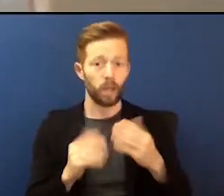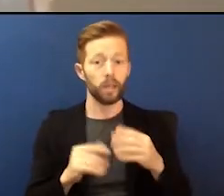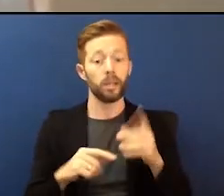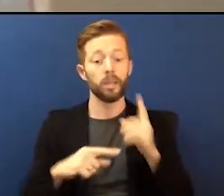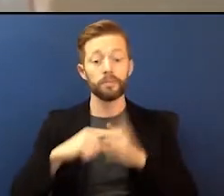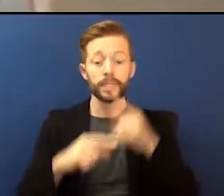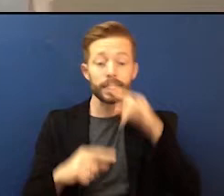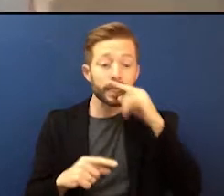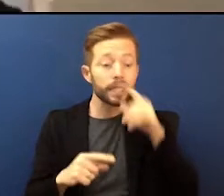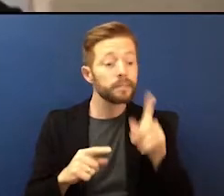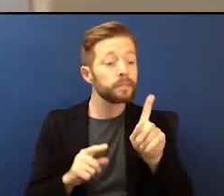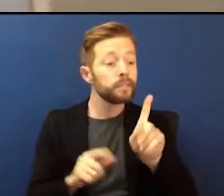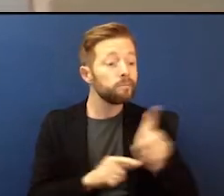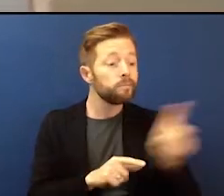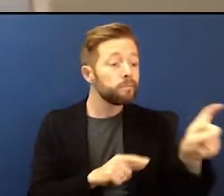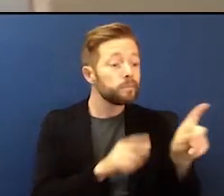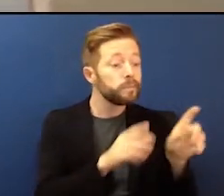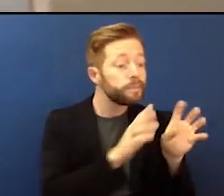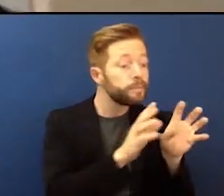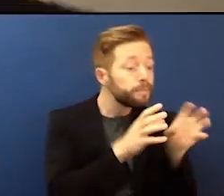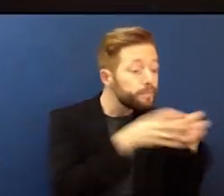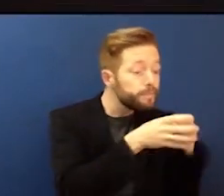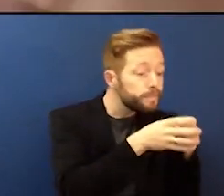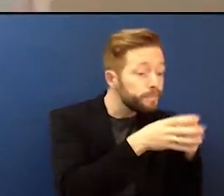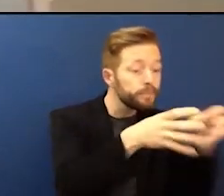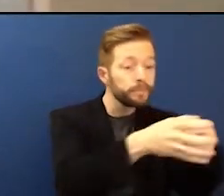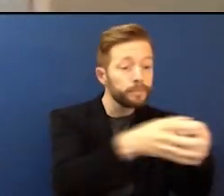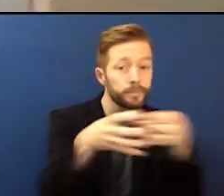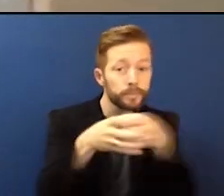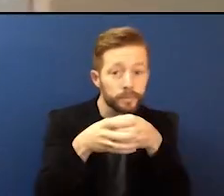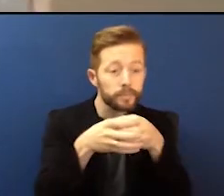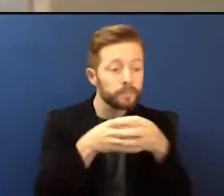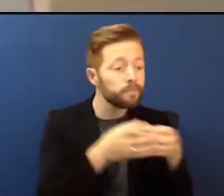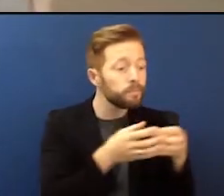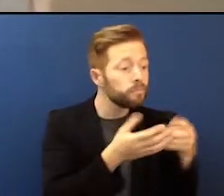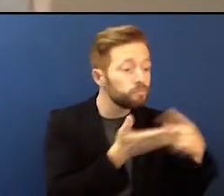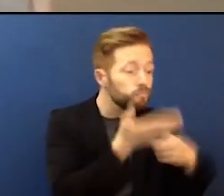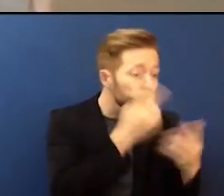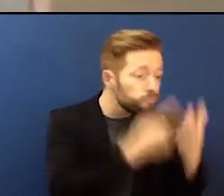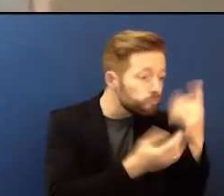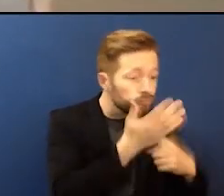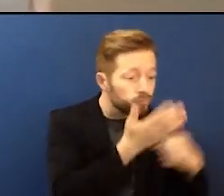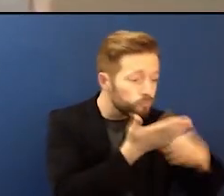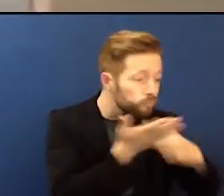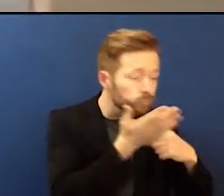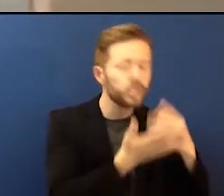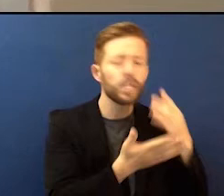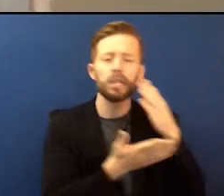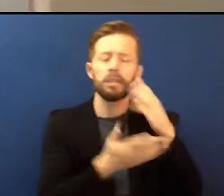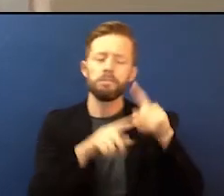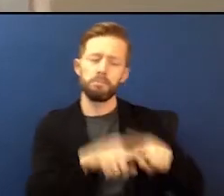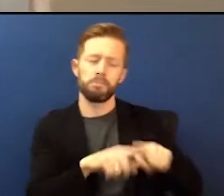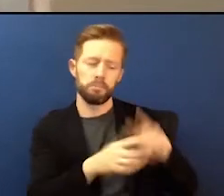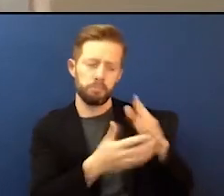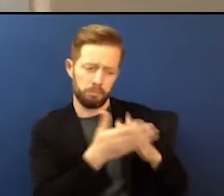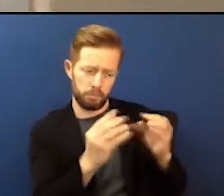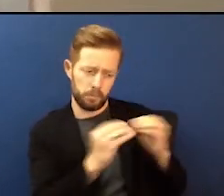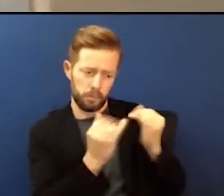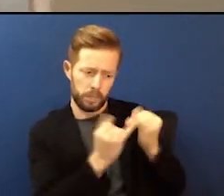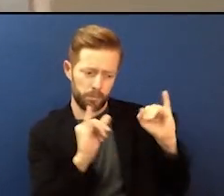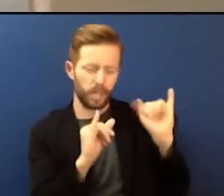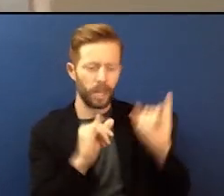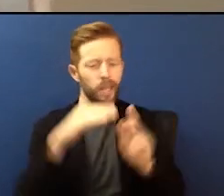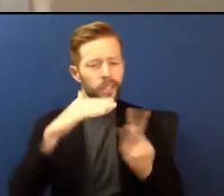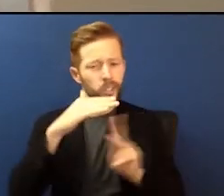well, particularly when kids can go off into a small group and then come back. I mean, and those are kids that can work in small groups a little more independently once